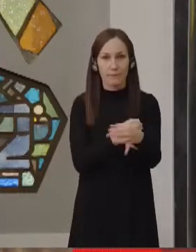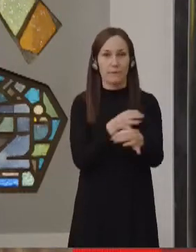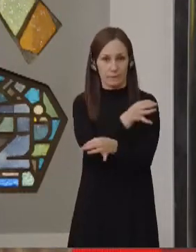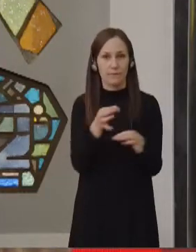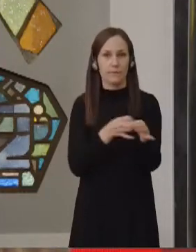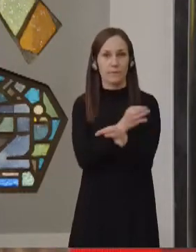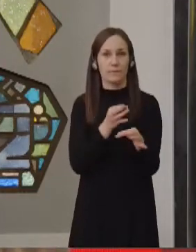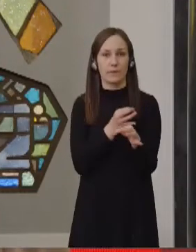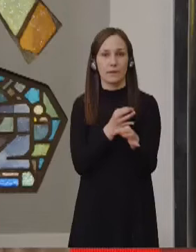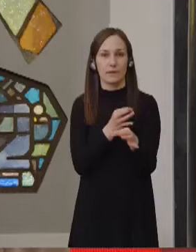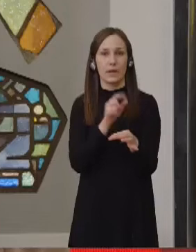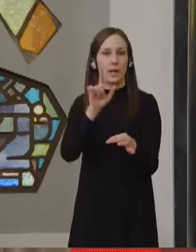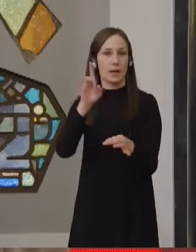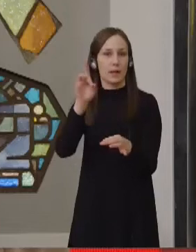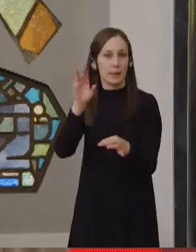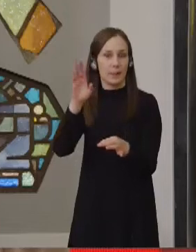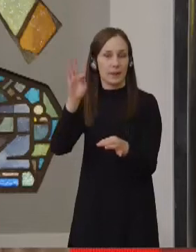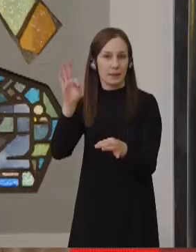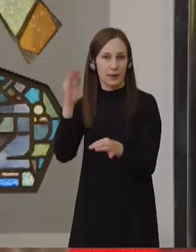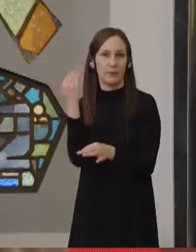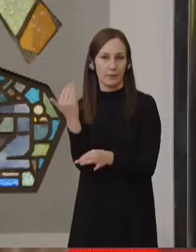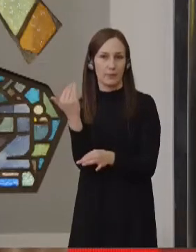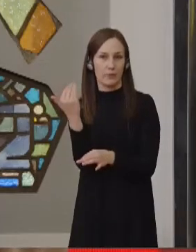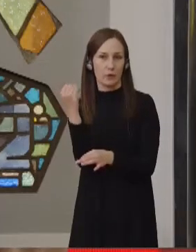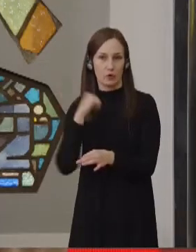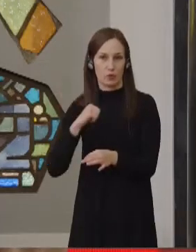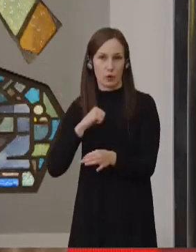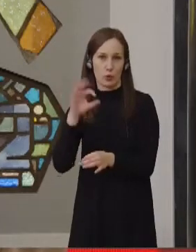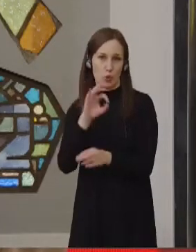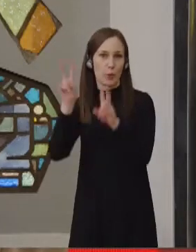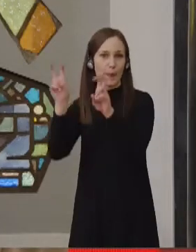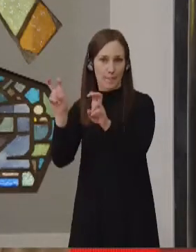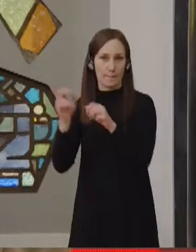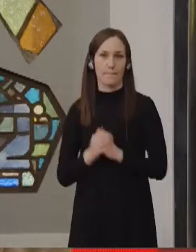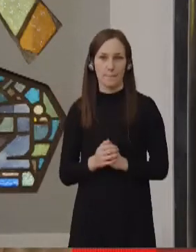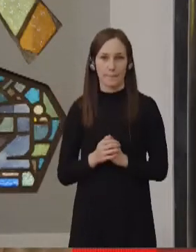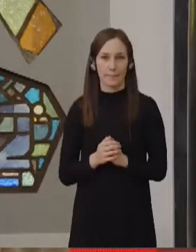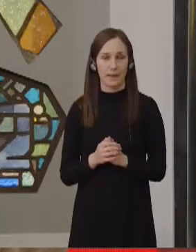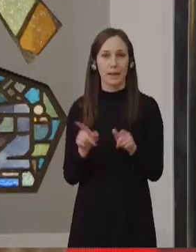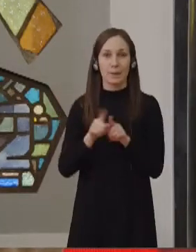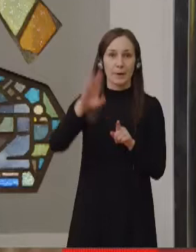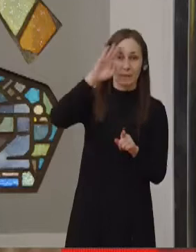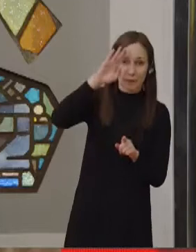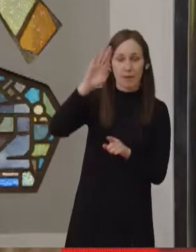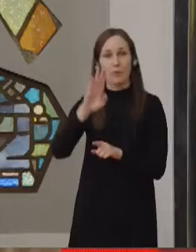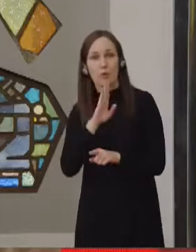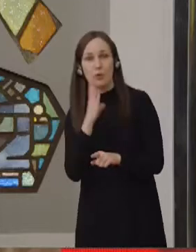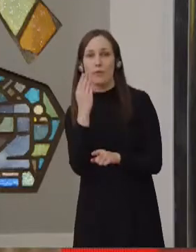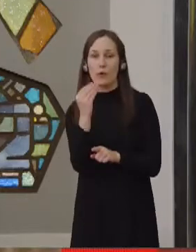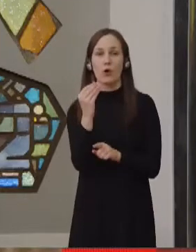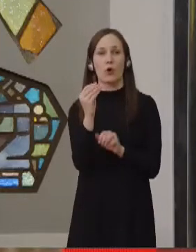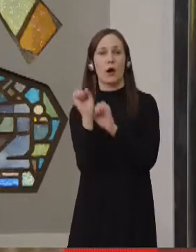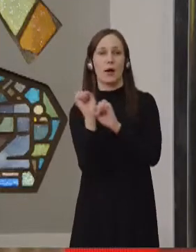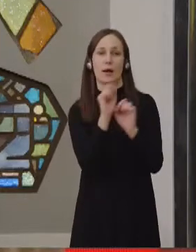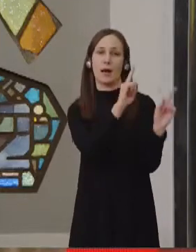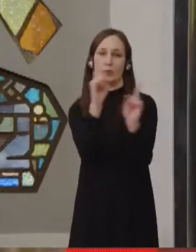of LGBTQI+ people and protecting same-sex families. It is an issue that in many ways